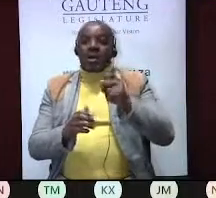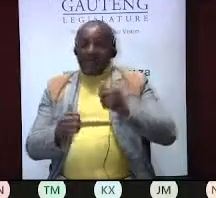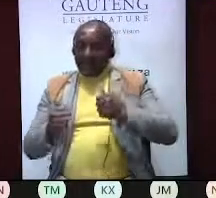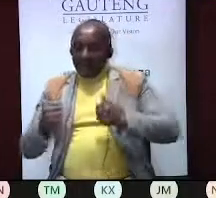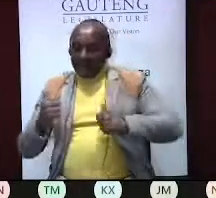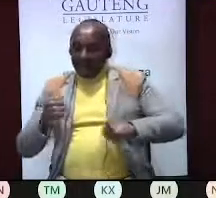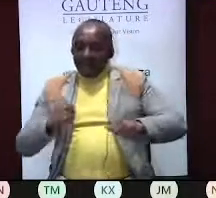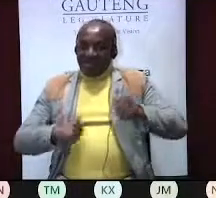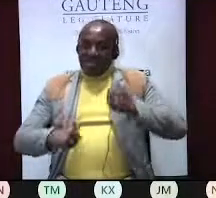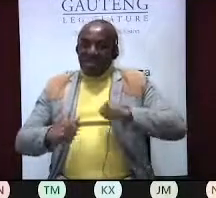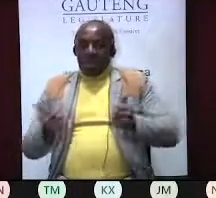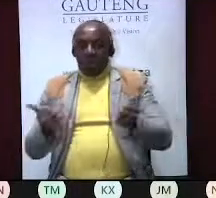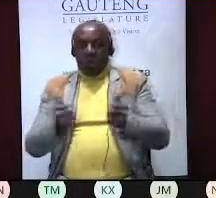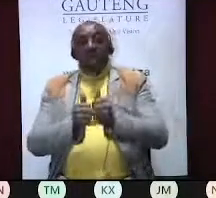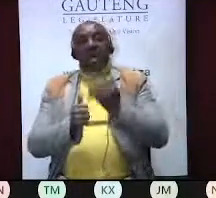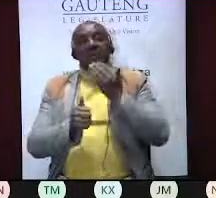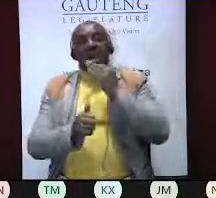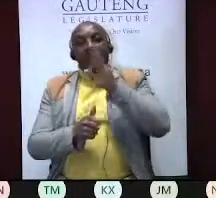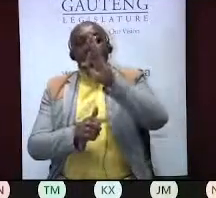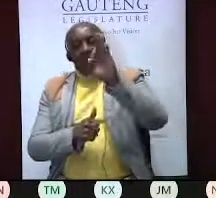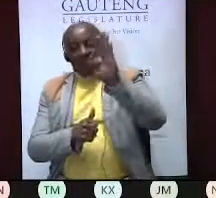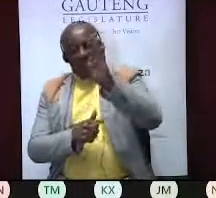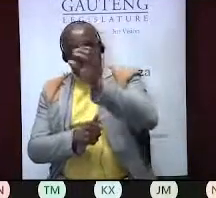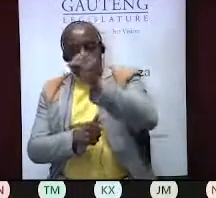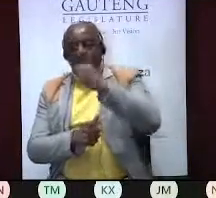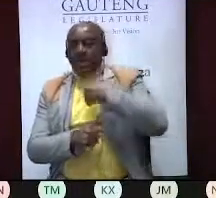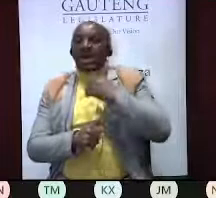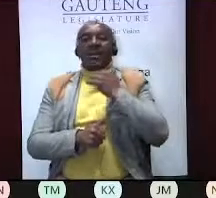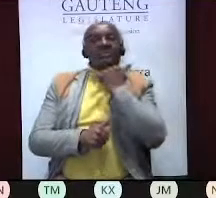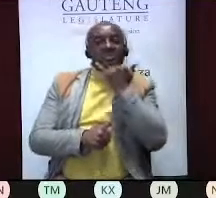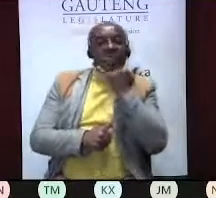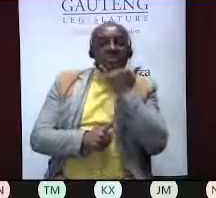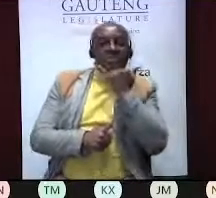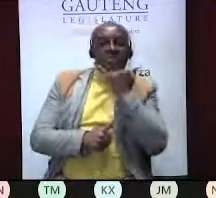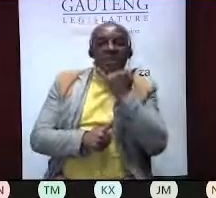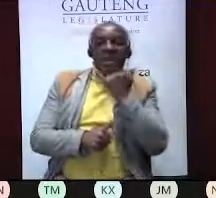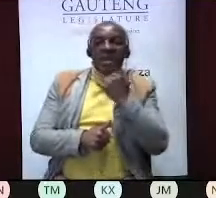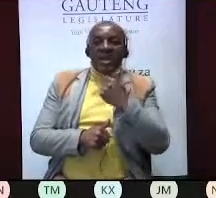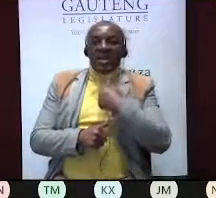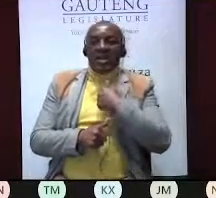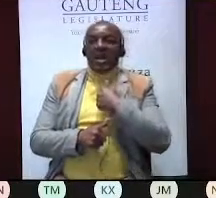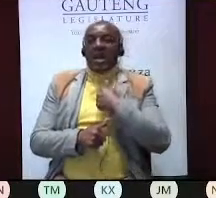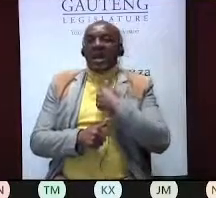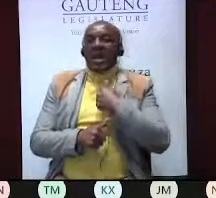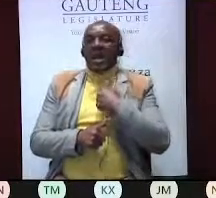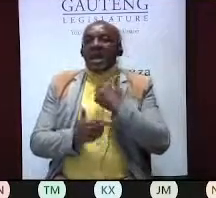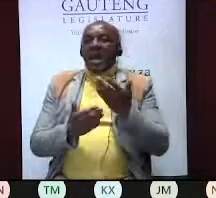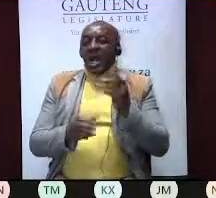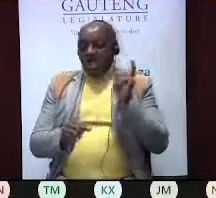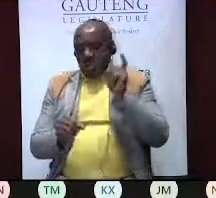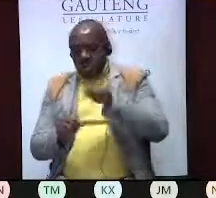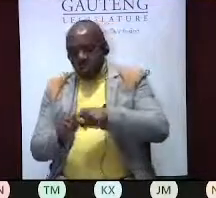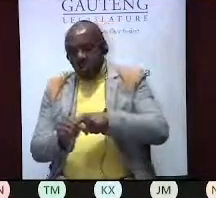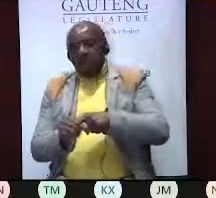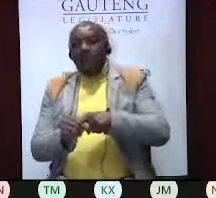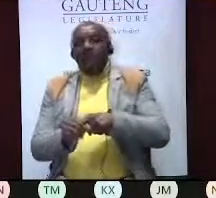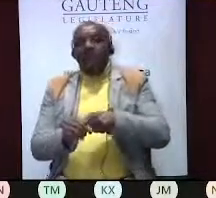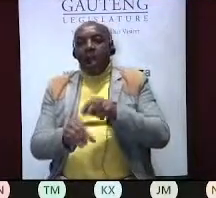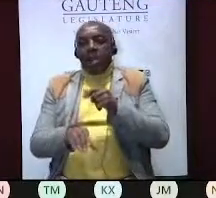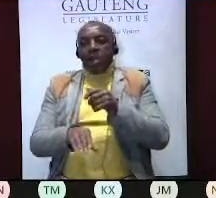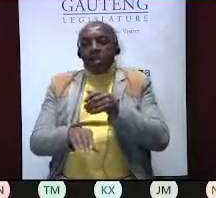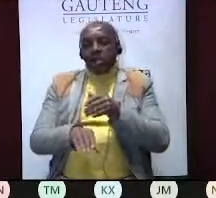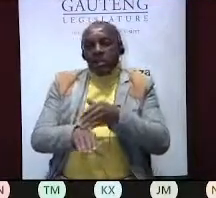with the faith-based organization. And I was happy, although I joined a little bit late, but I could hear